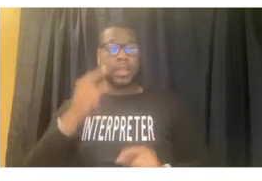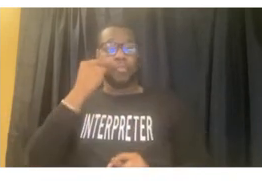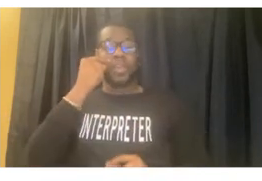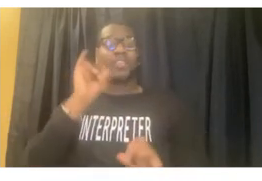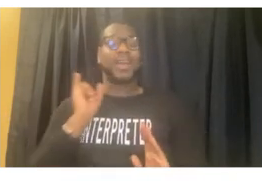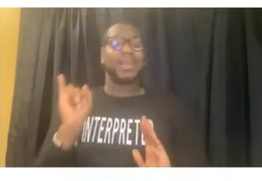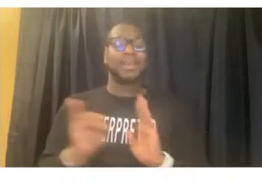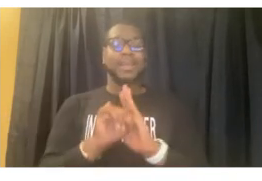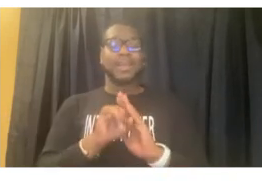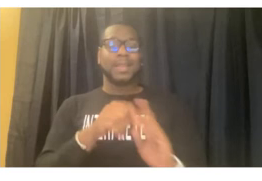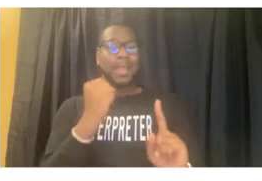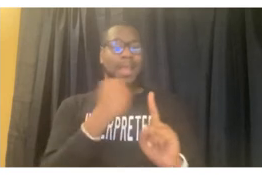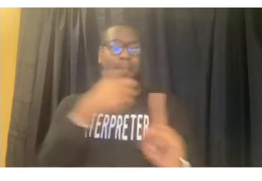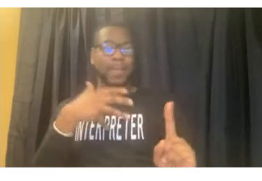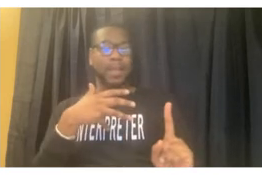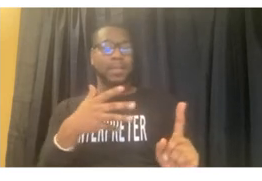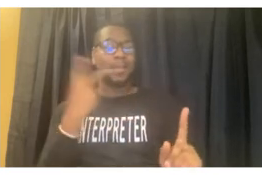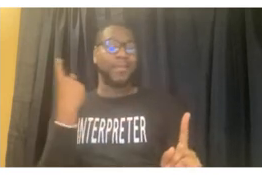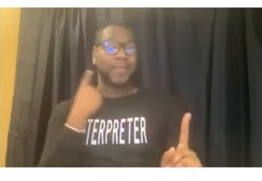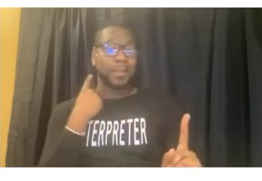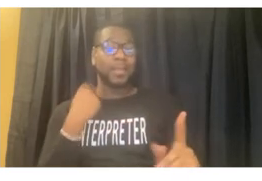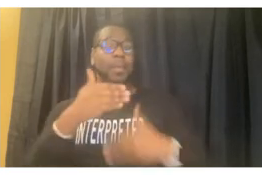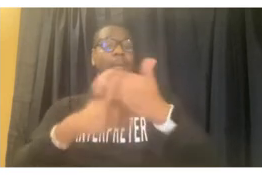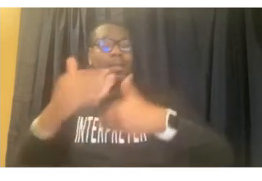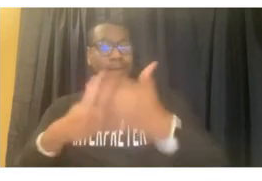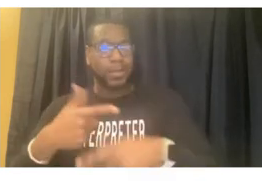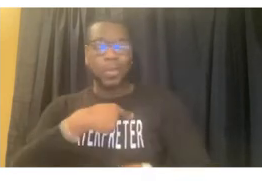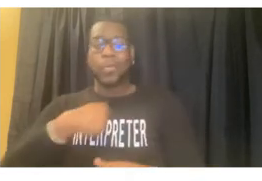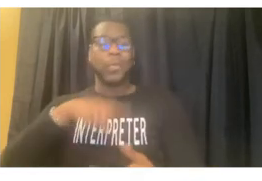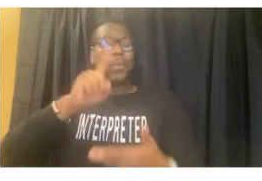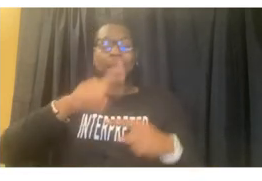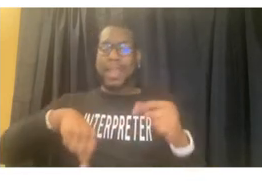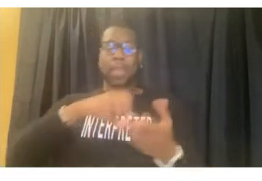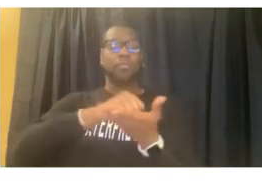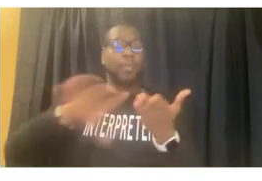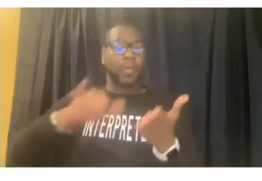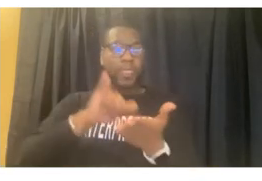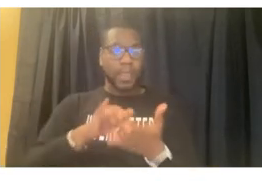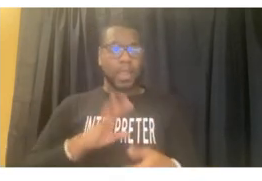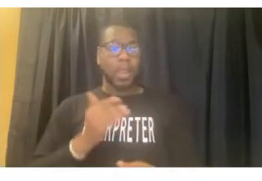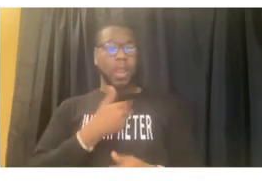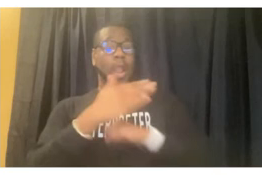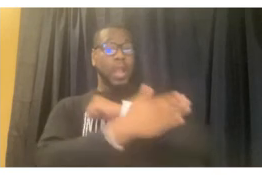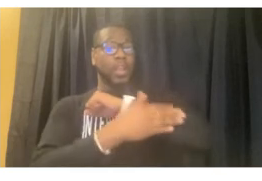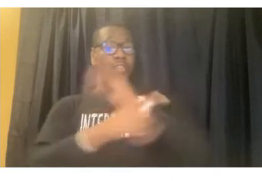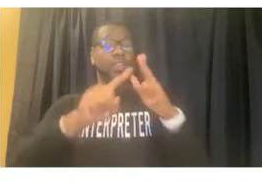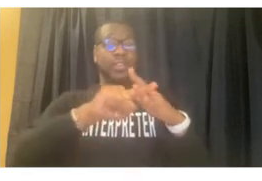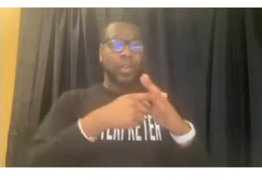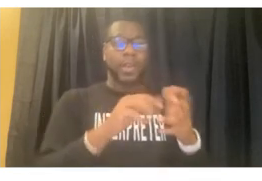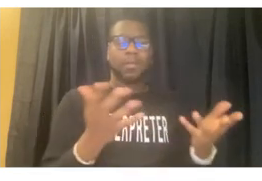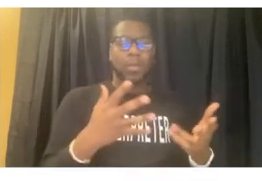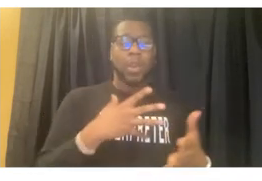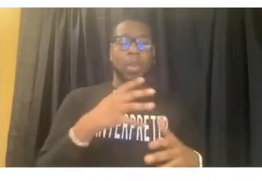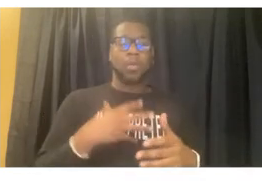their victimization, and it's something that can't be erased. Our country was built on white supremacy. Sexual violence does